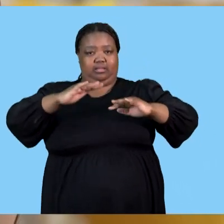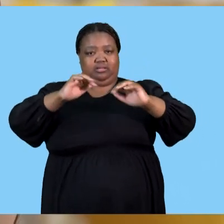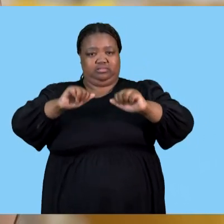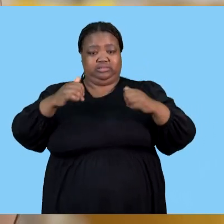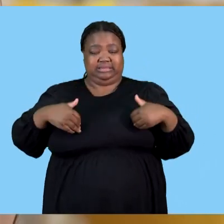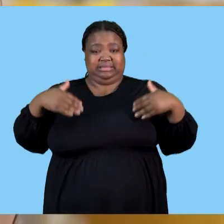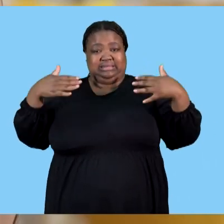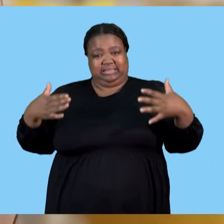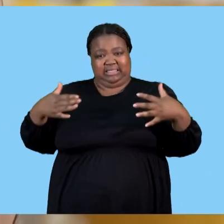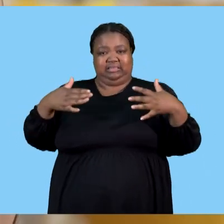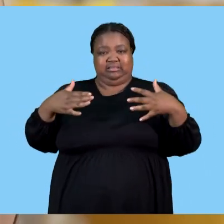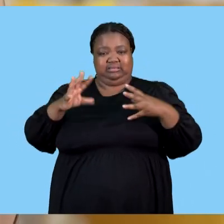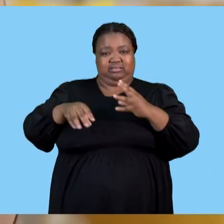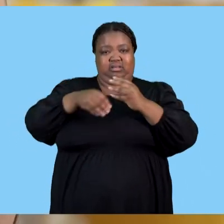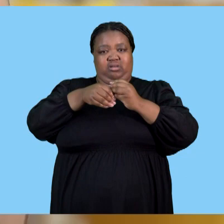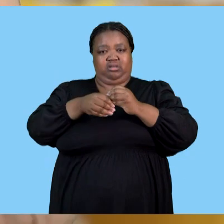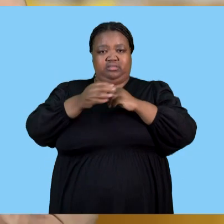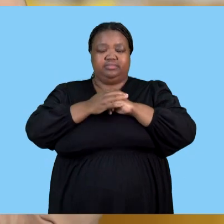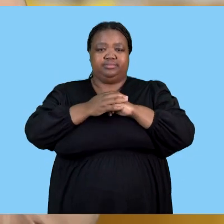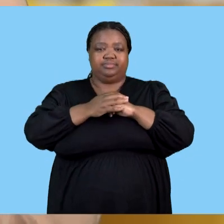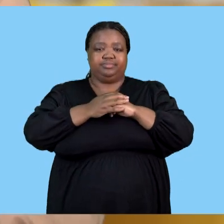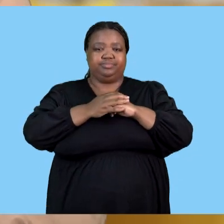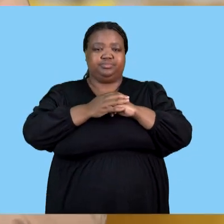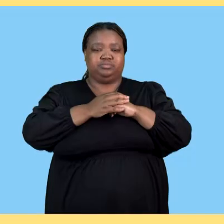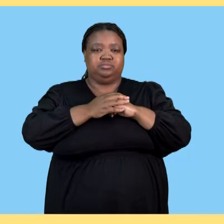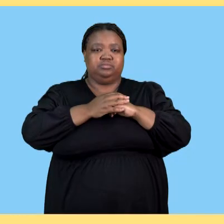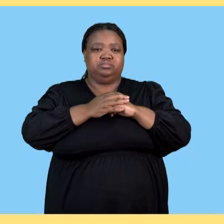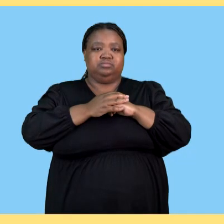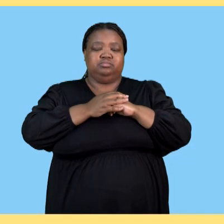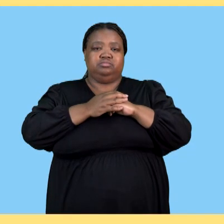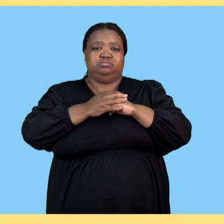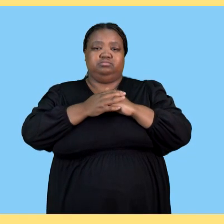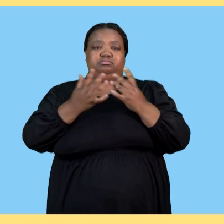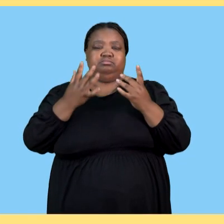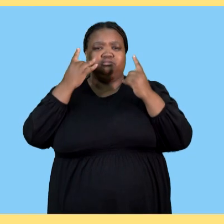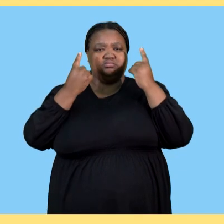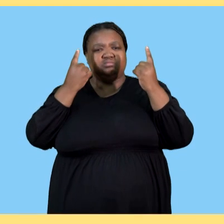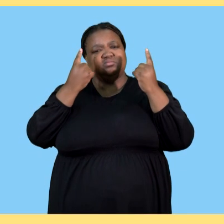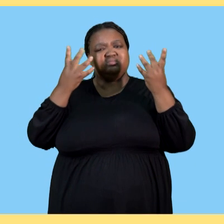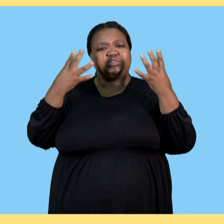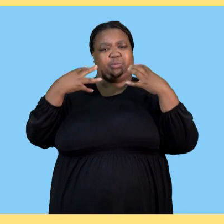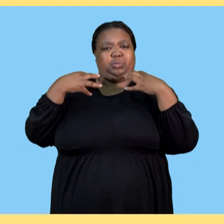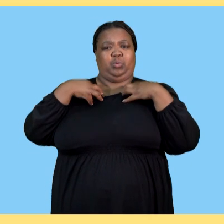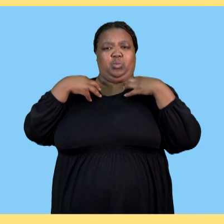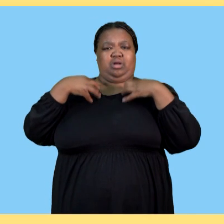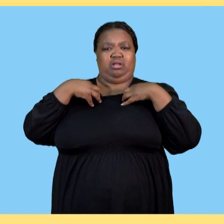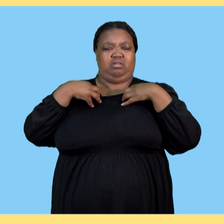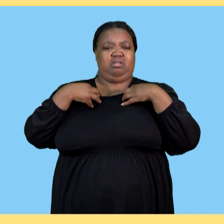balance at the beginning. And then I would then consider if the owner